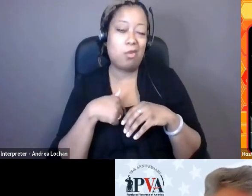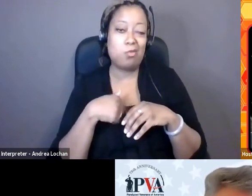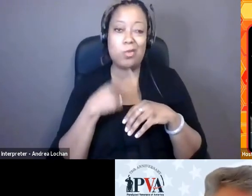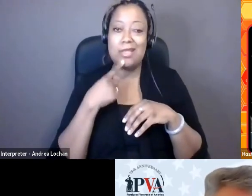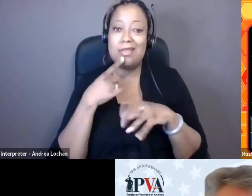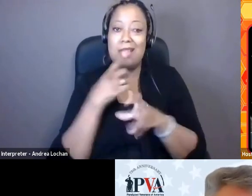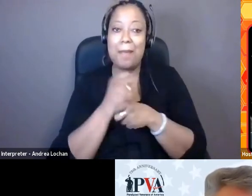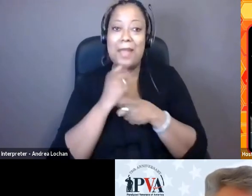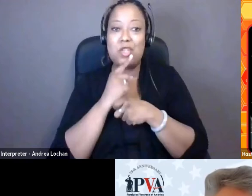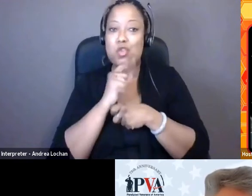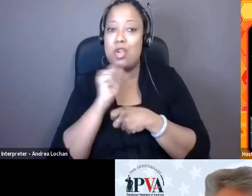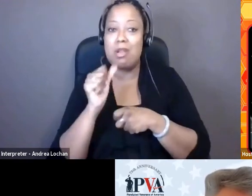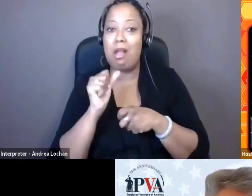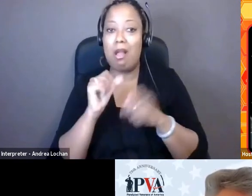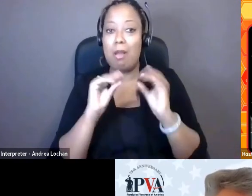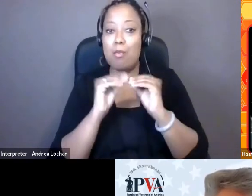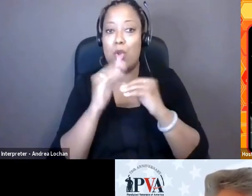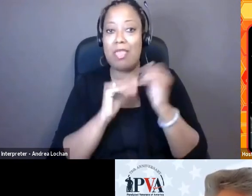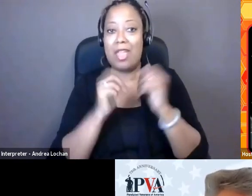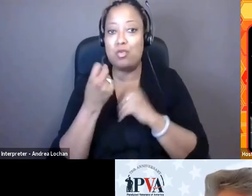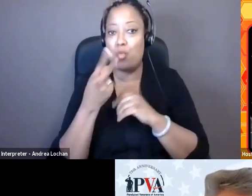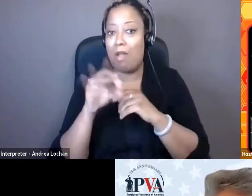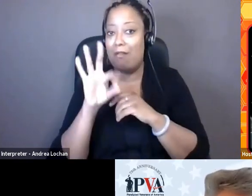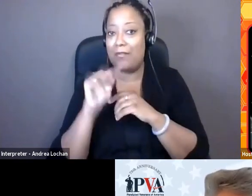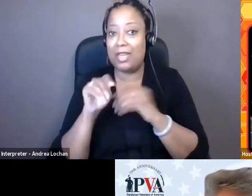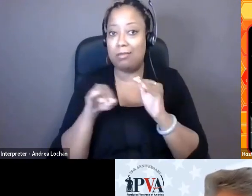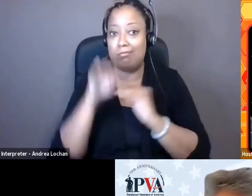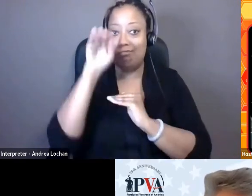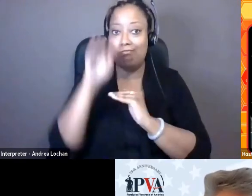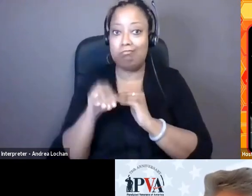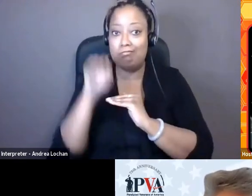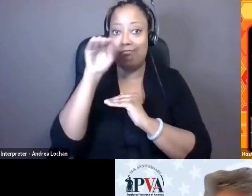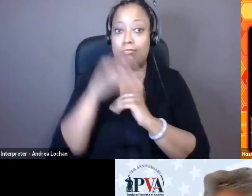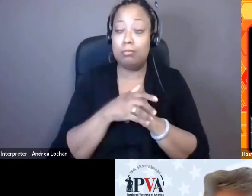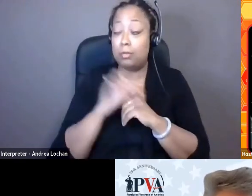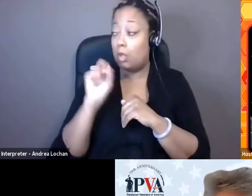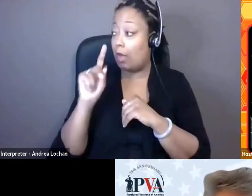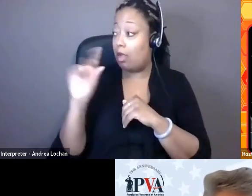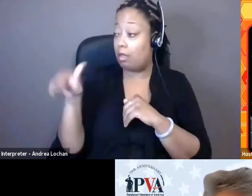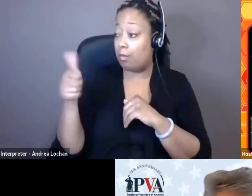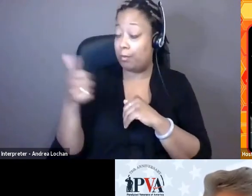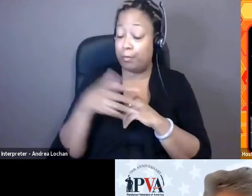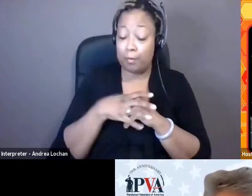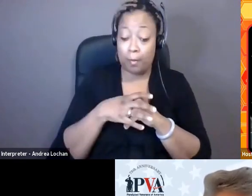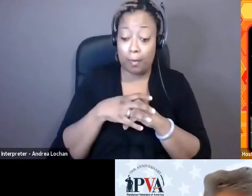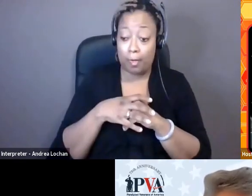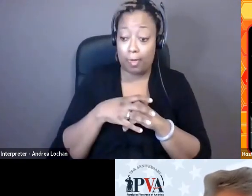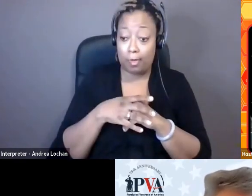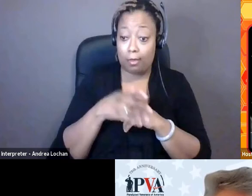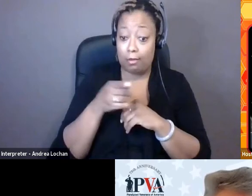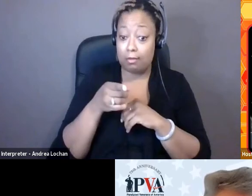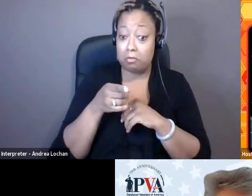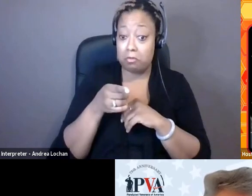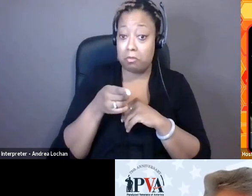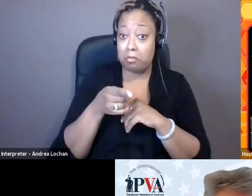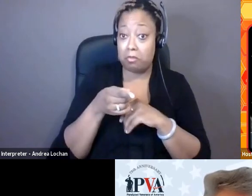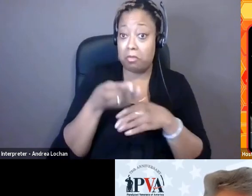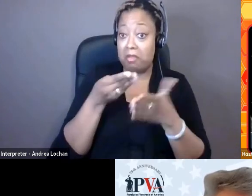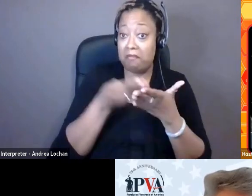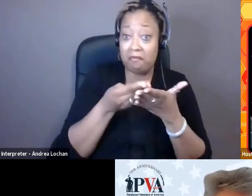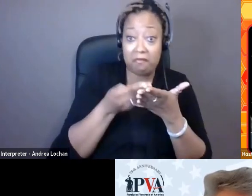feet vertically. All right. All right. Sounds good. All right. Here's another one, Mark. Are there funding